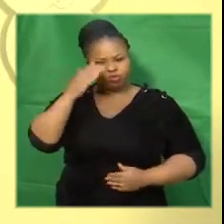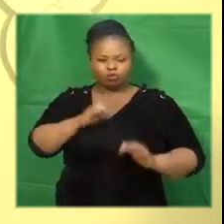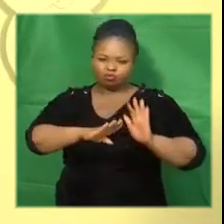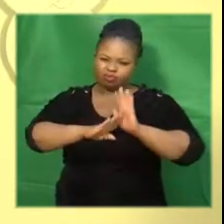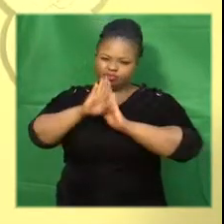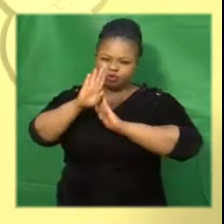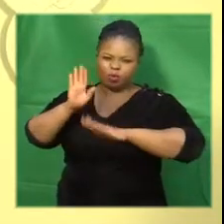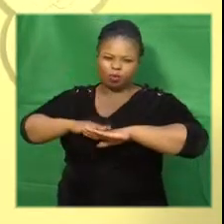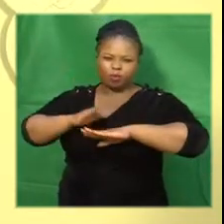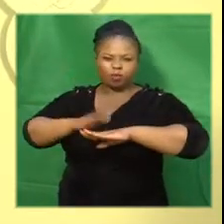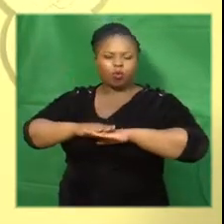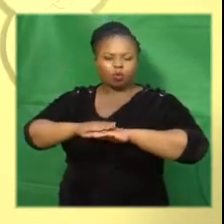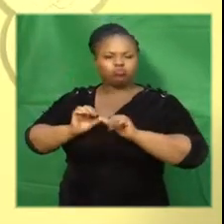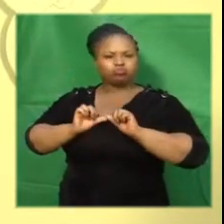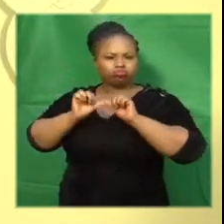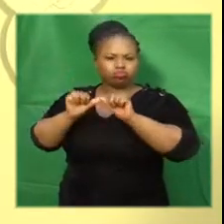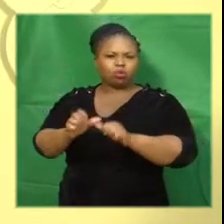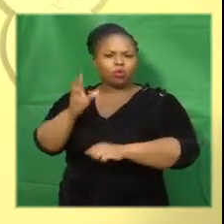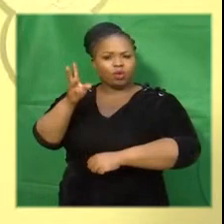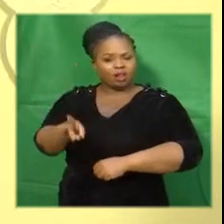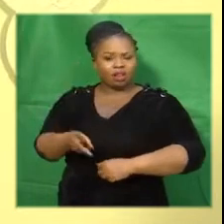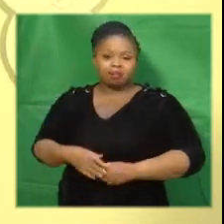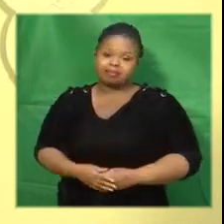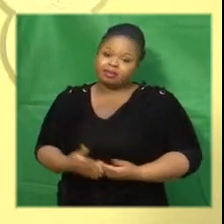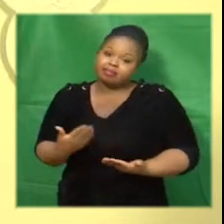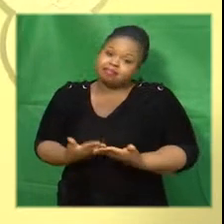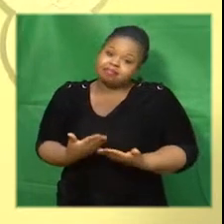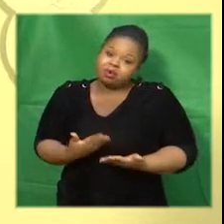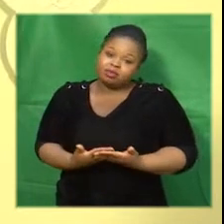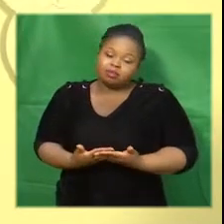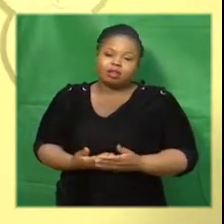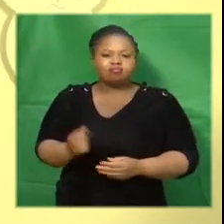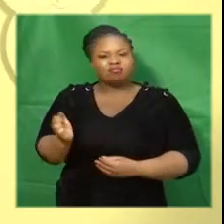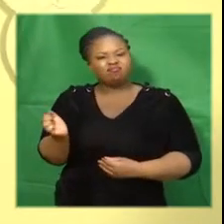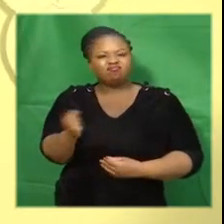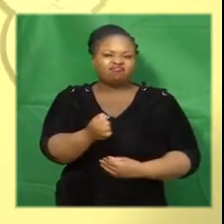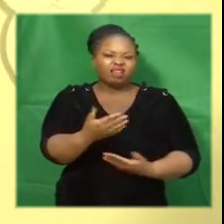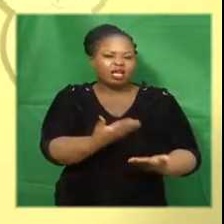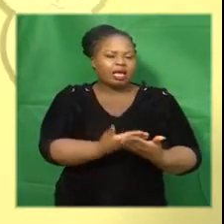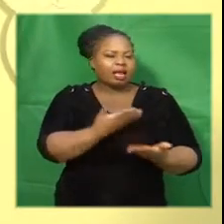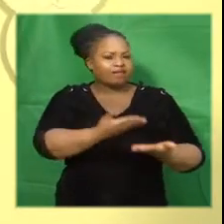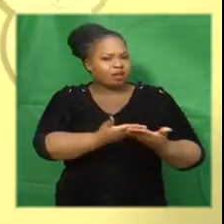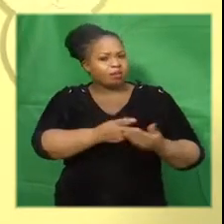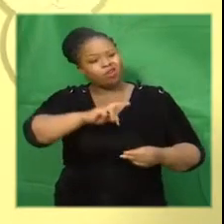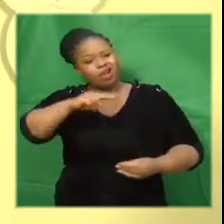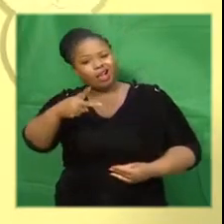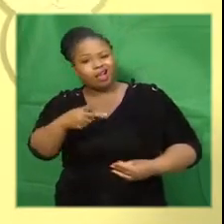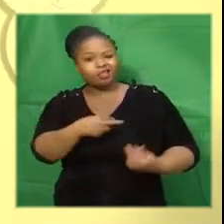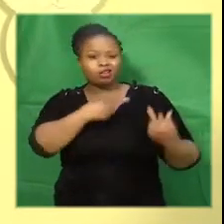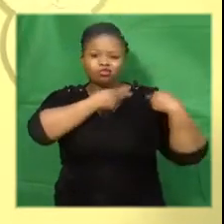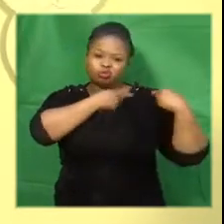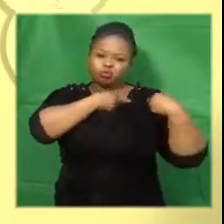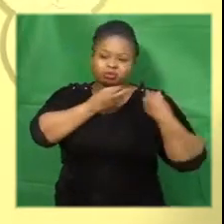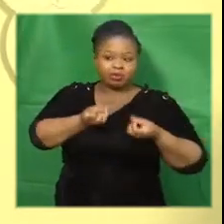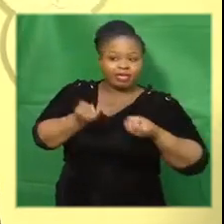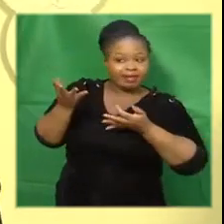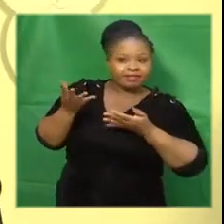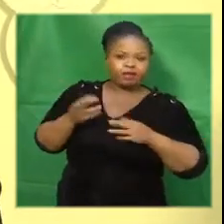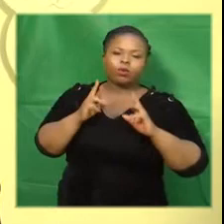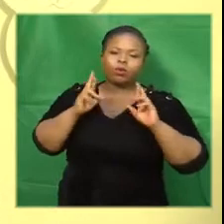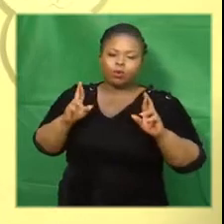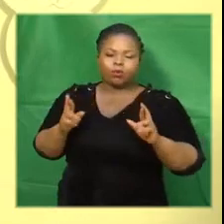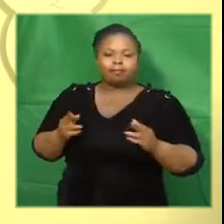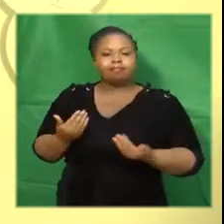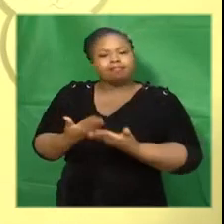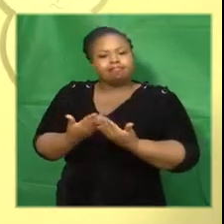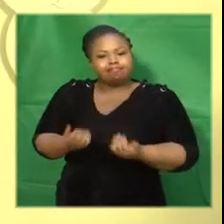excel and also be available for certain tasks that he may be given from time to time to serve